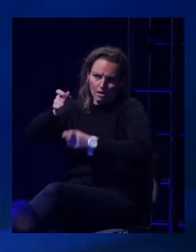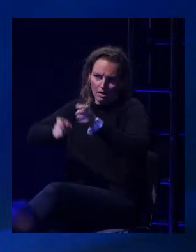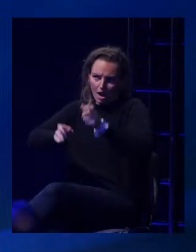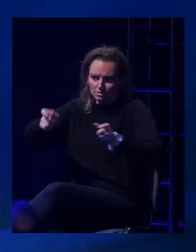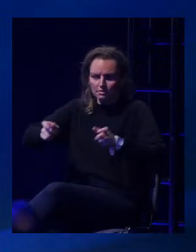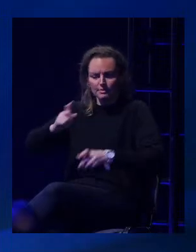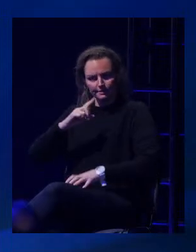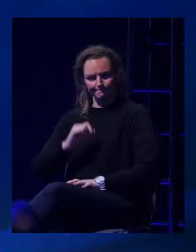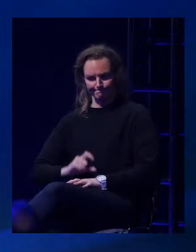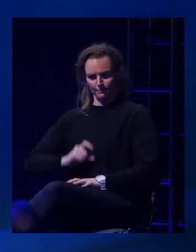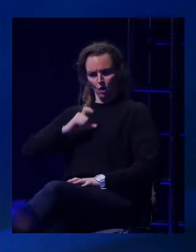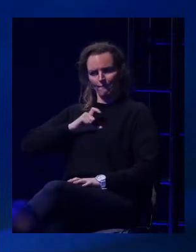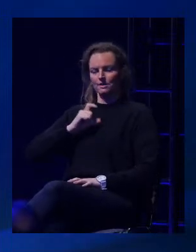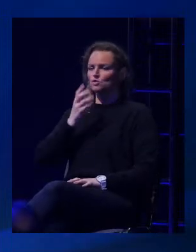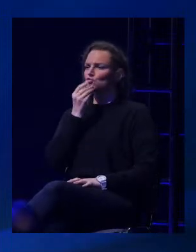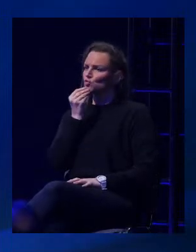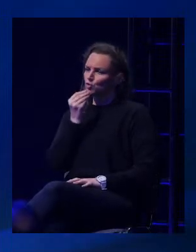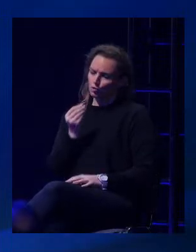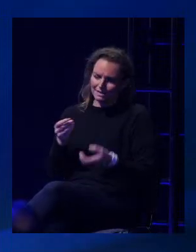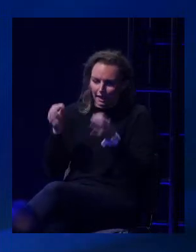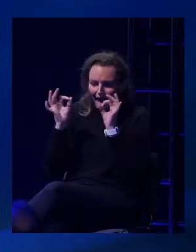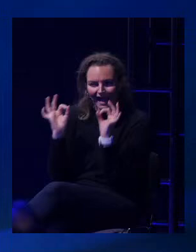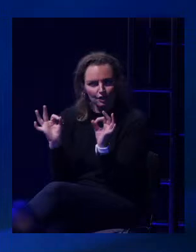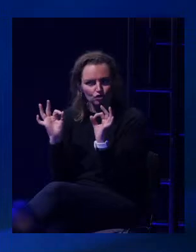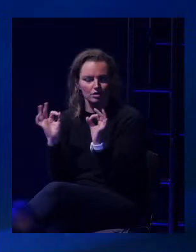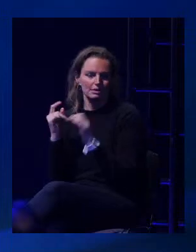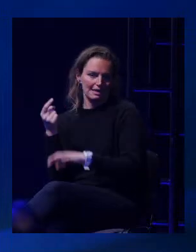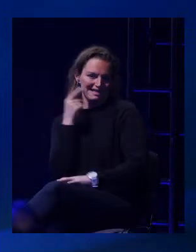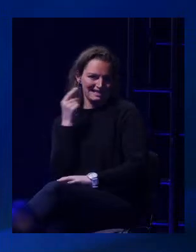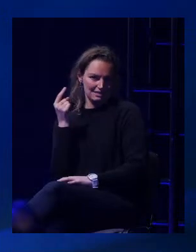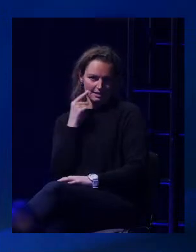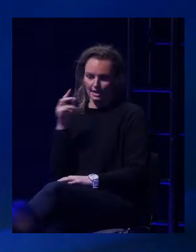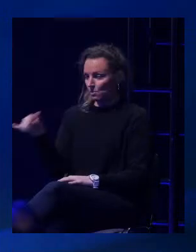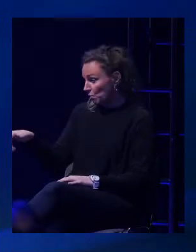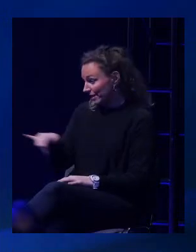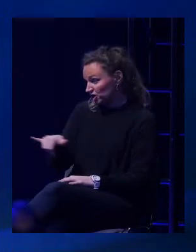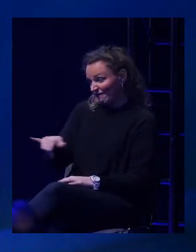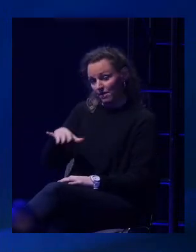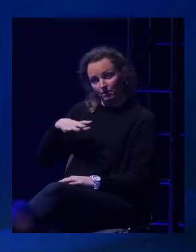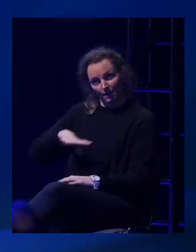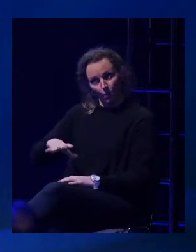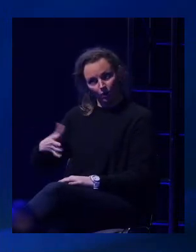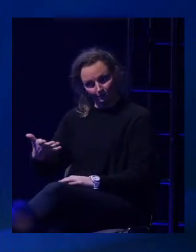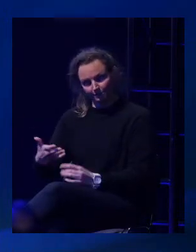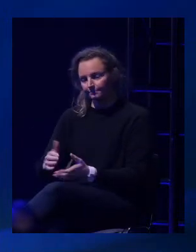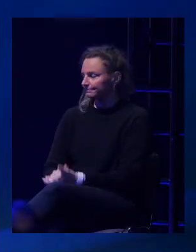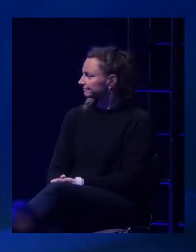no matter which of our devices that they choose.